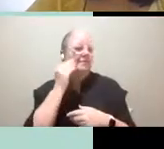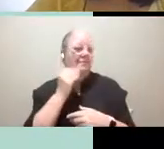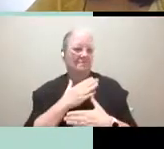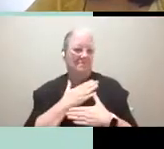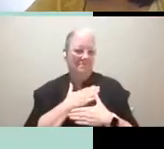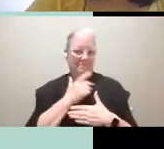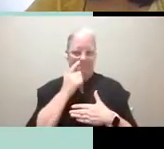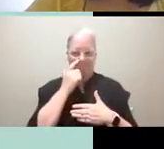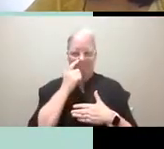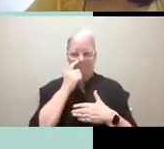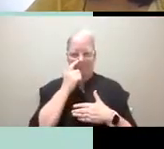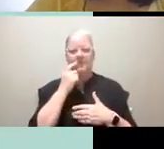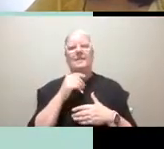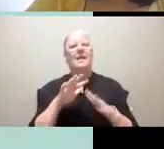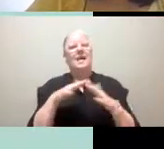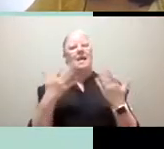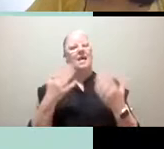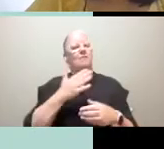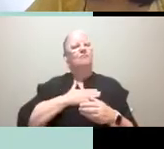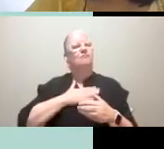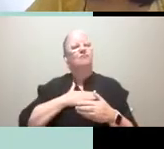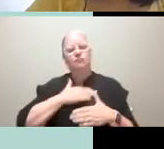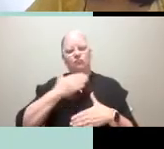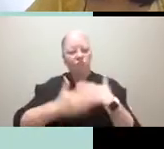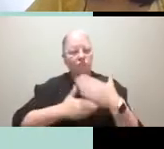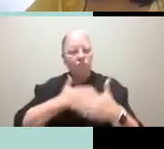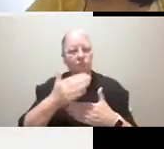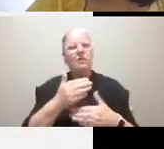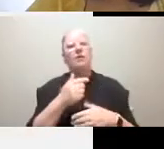been practicing safeguarding.